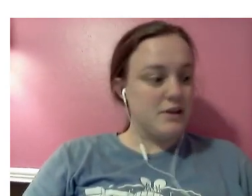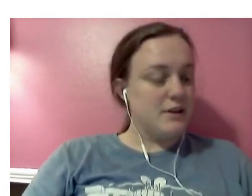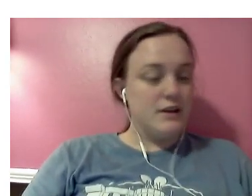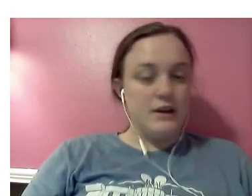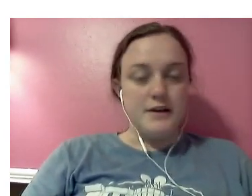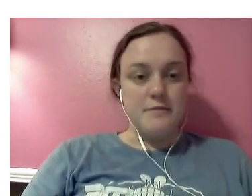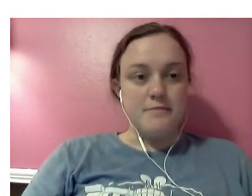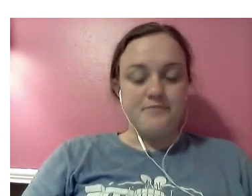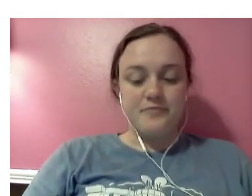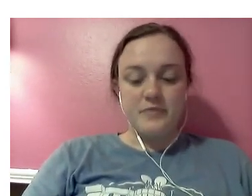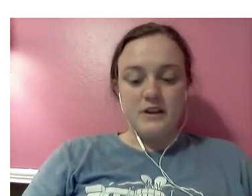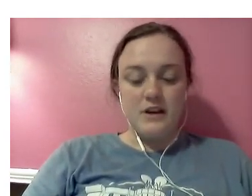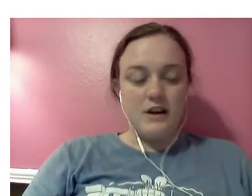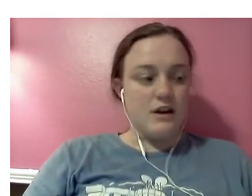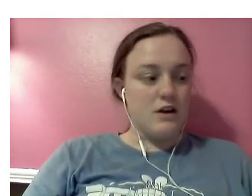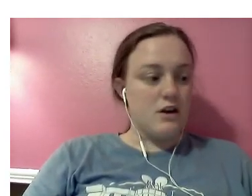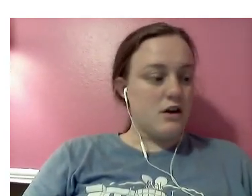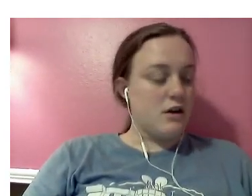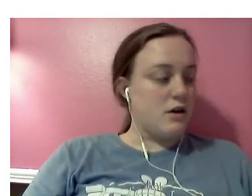time.